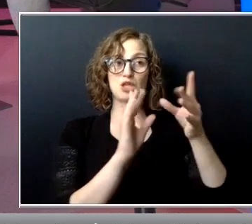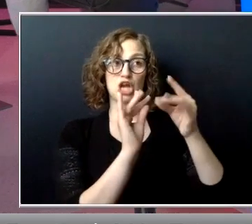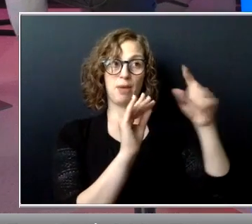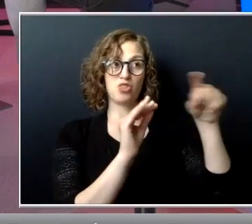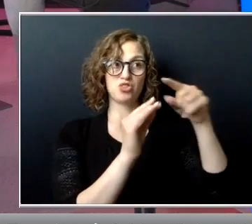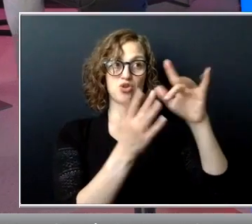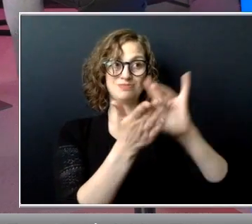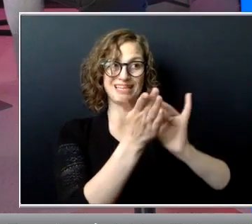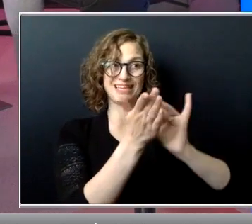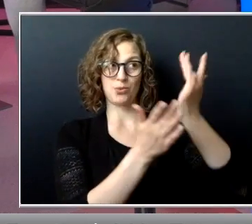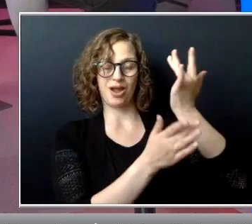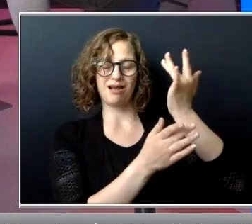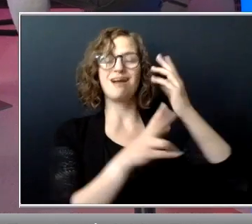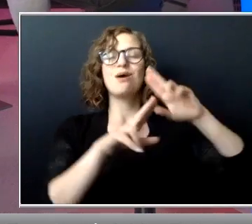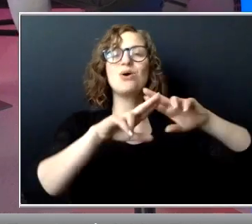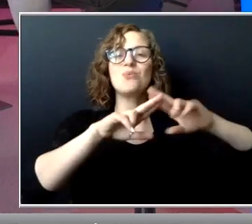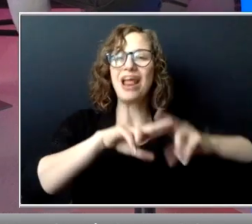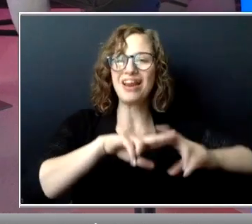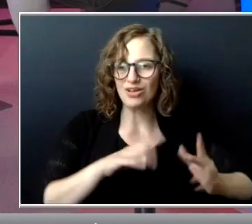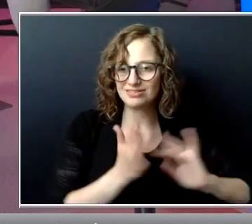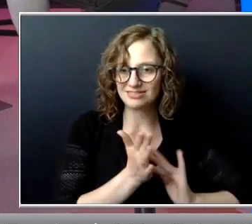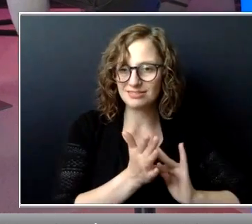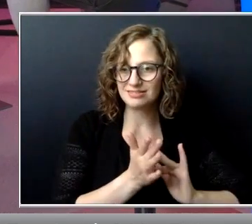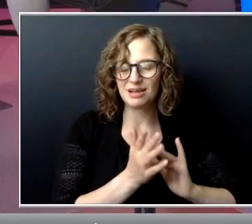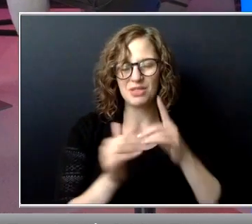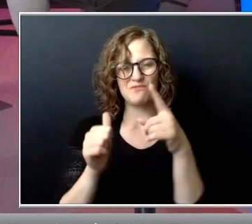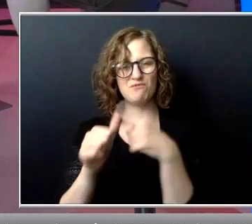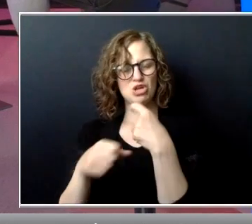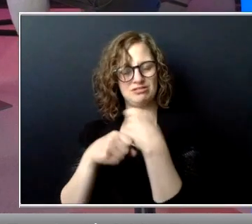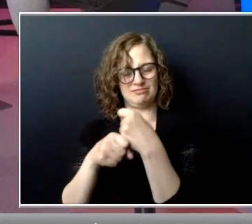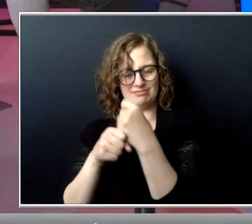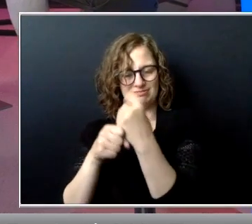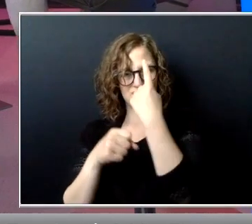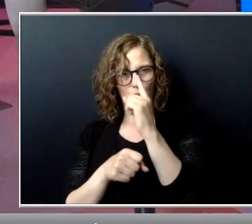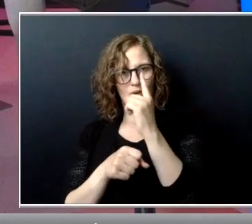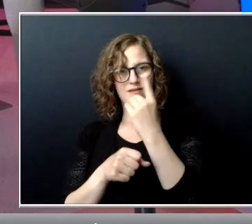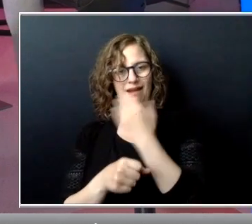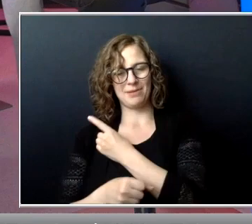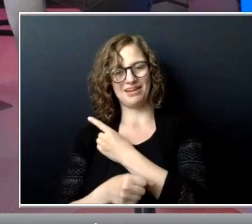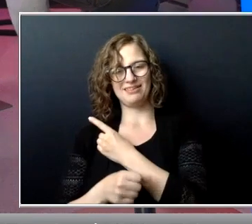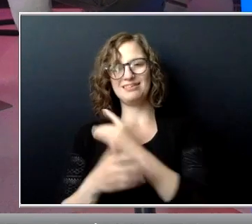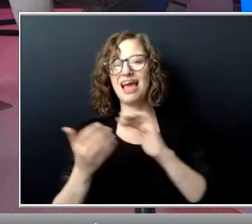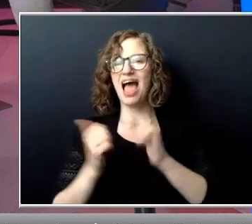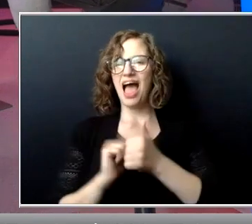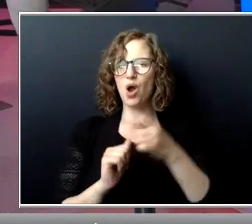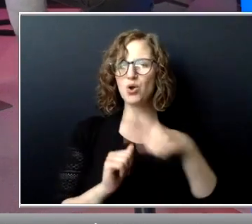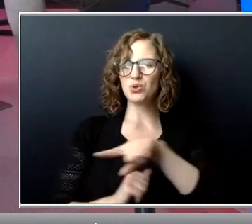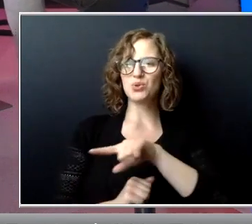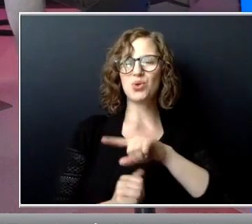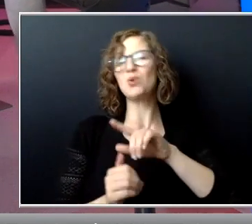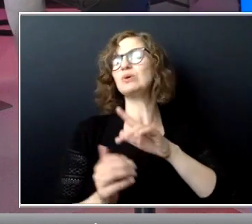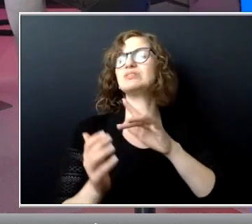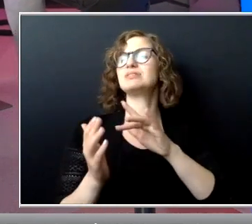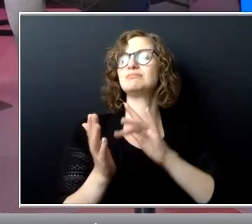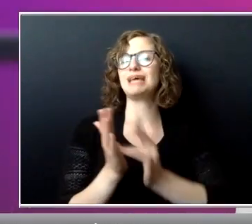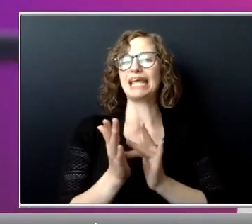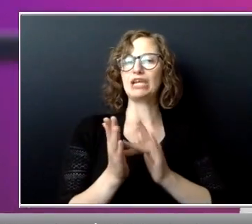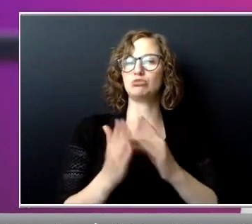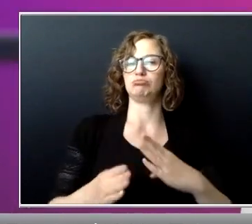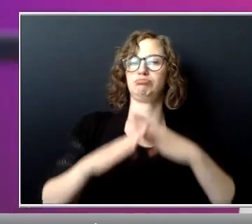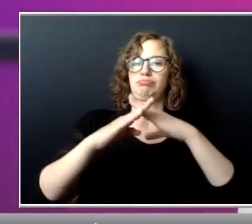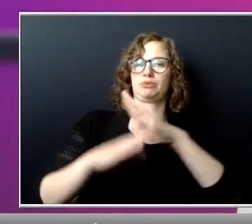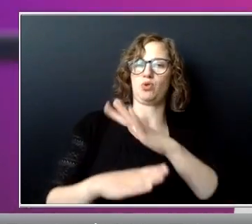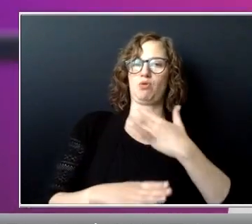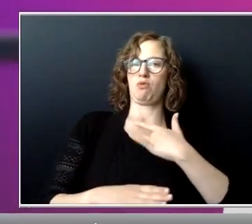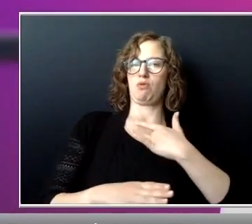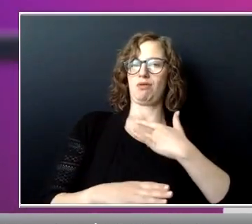diabetes. How does taking those medications protect your heart? Does it protect your heart? Yeah, they do a really fabulous job of